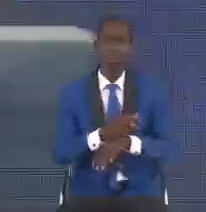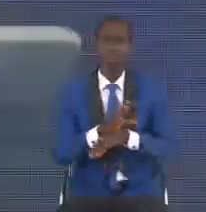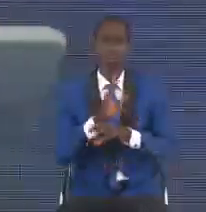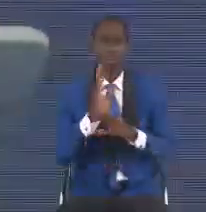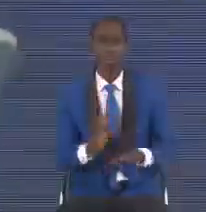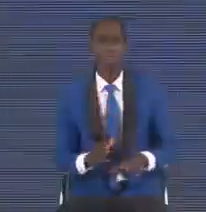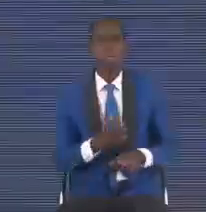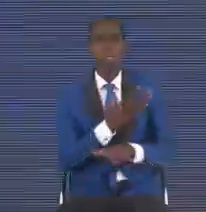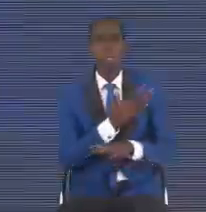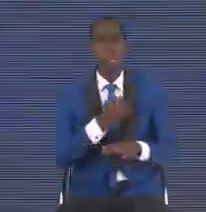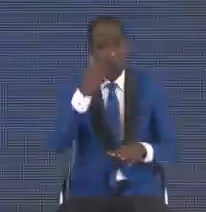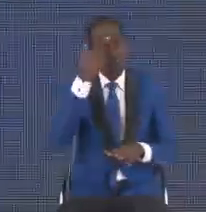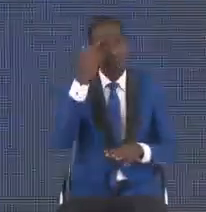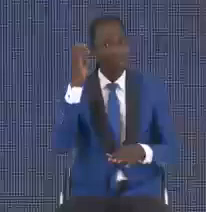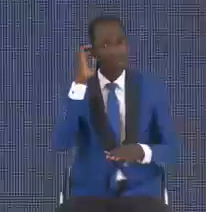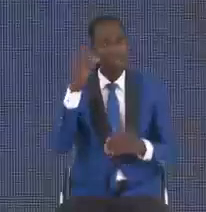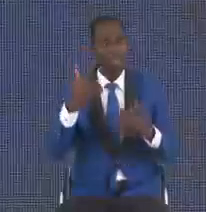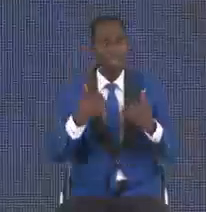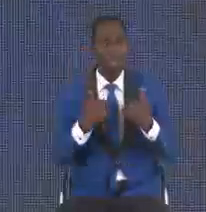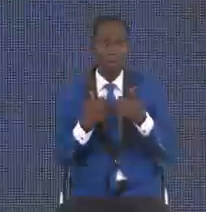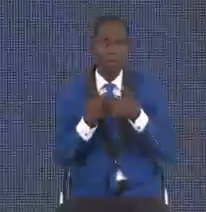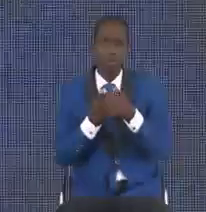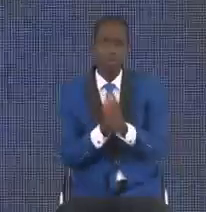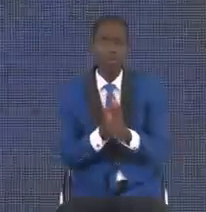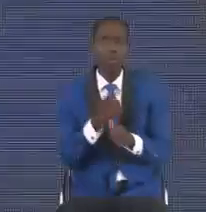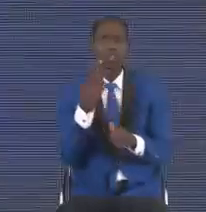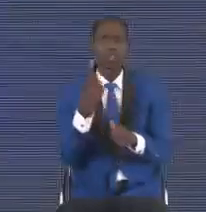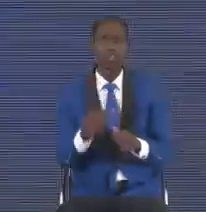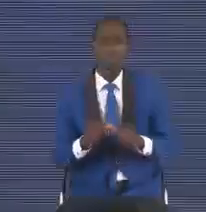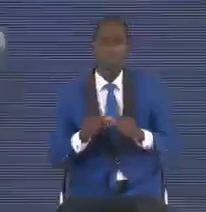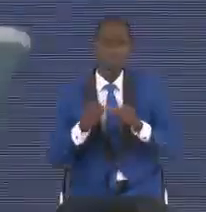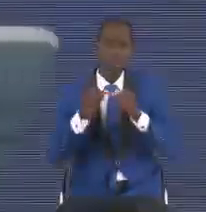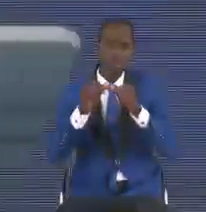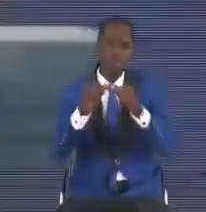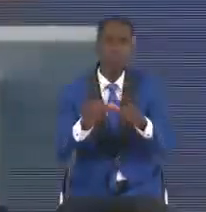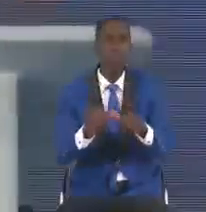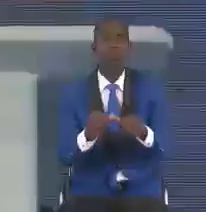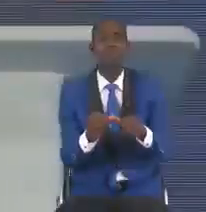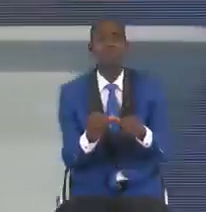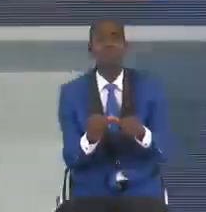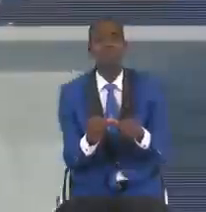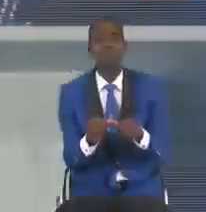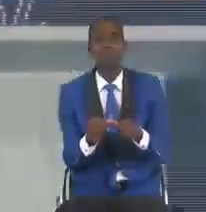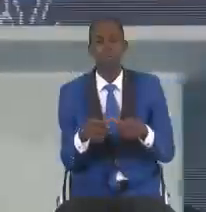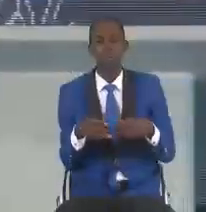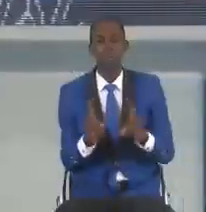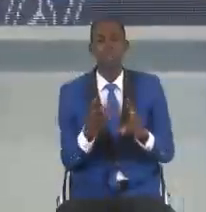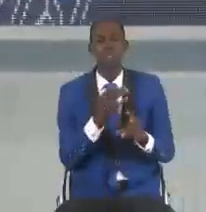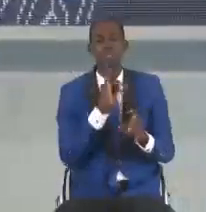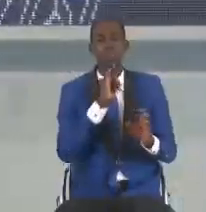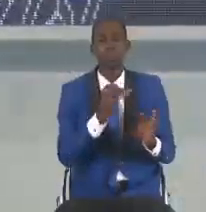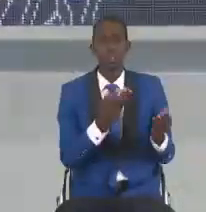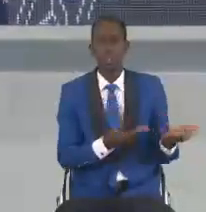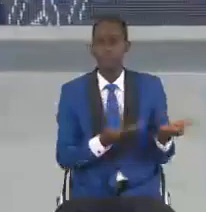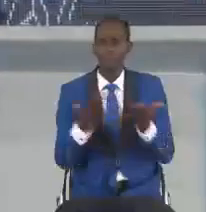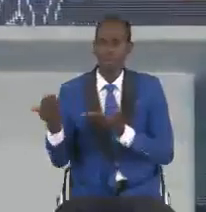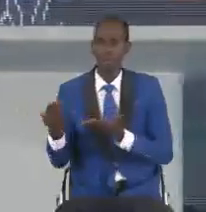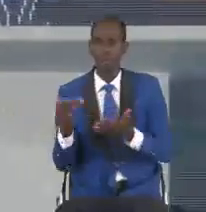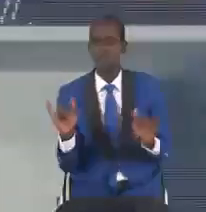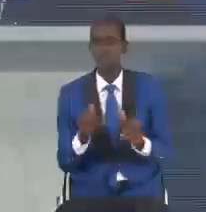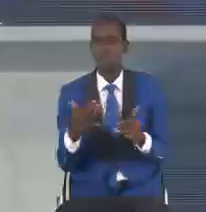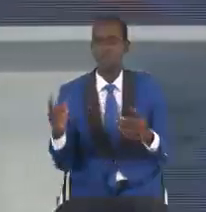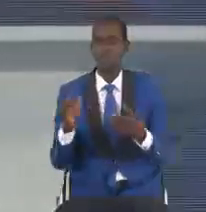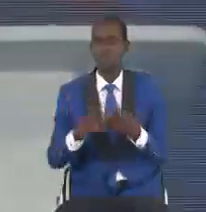because he had followed, is sustainable, is passing the baton to Timothy, and he wanted Timothy